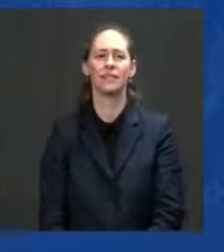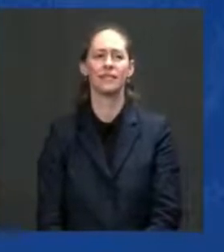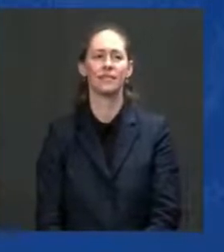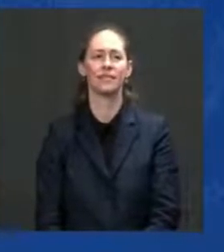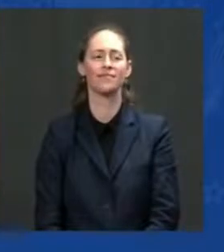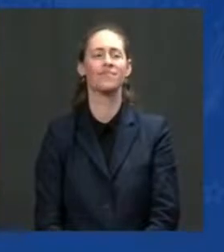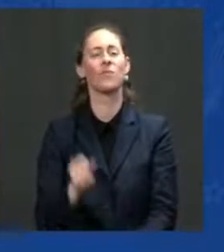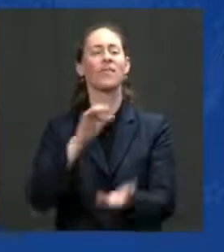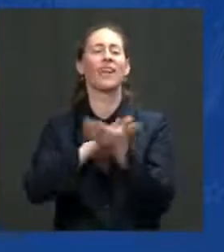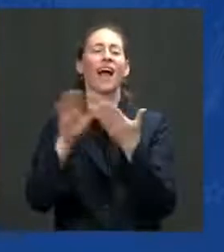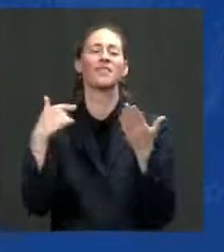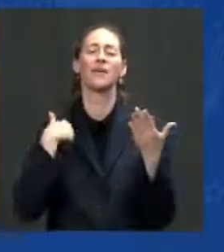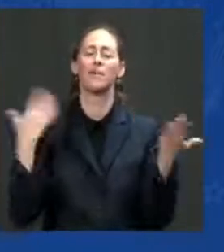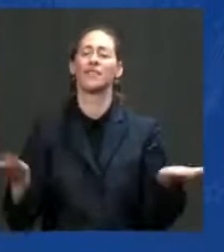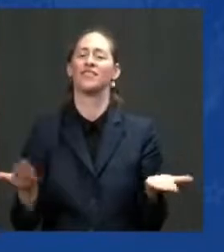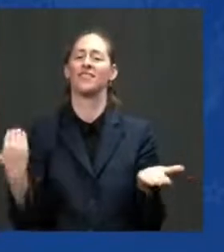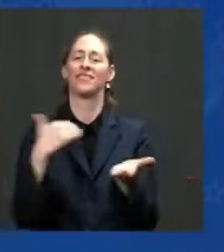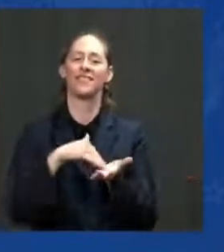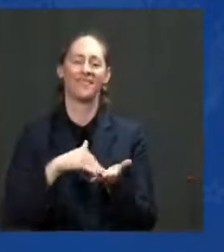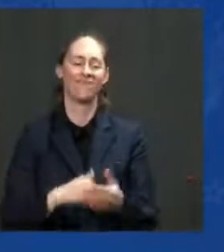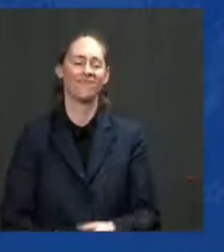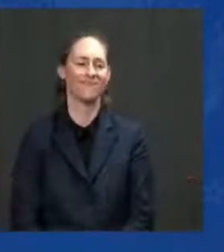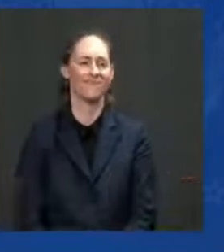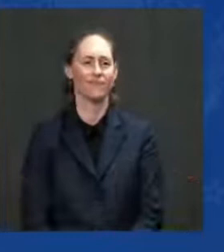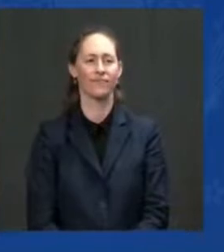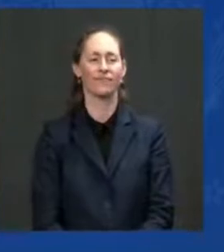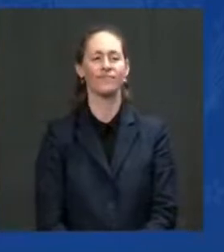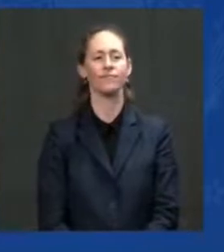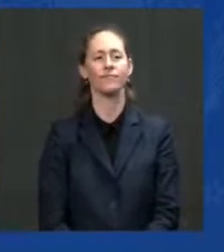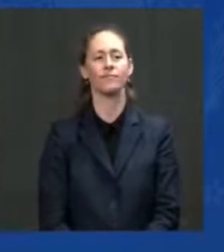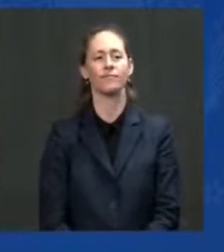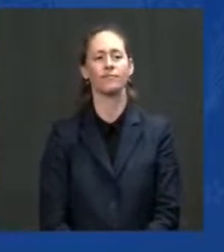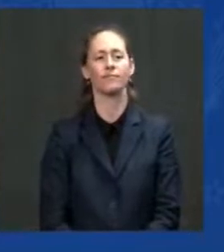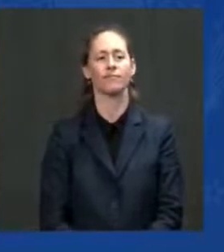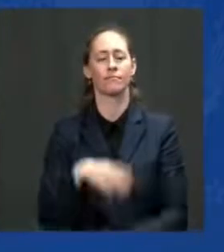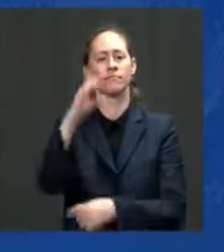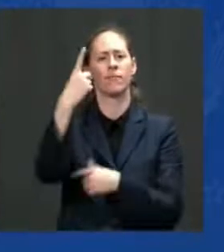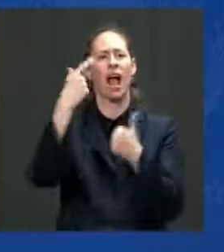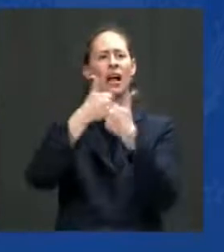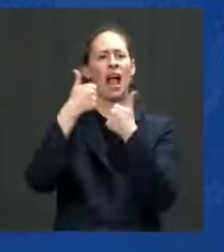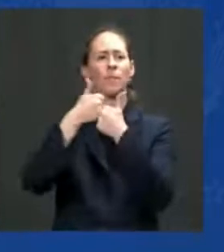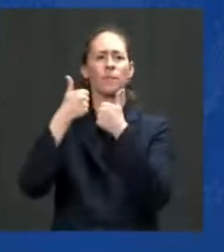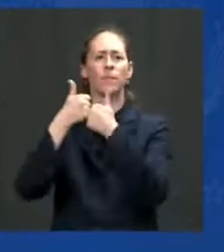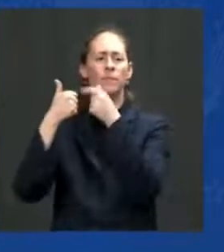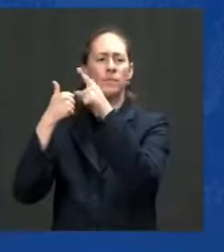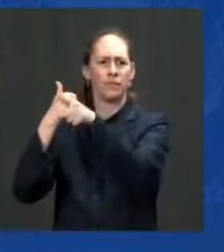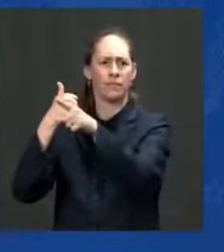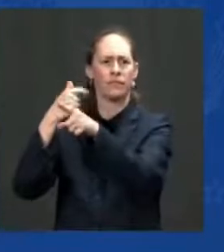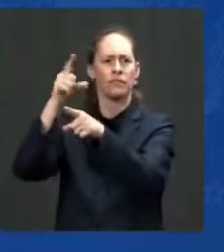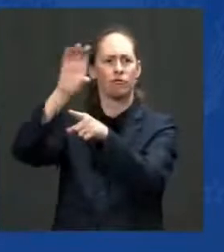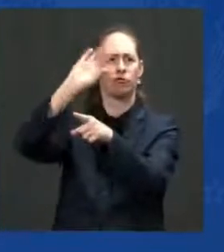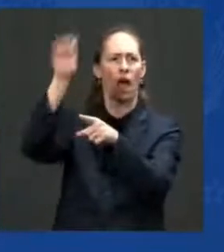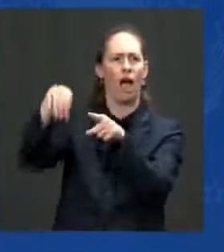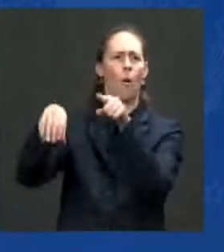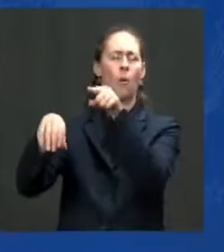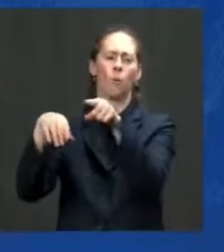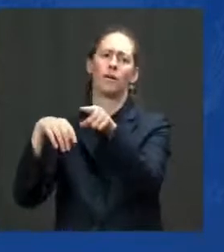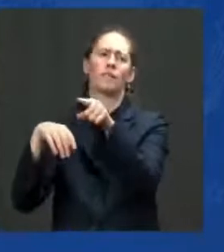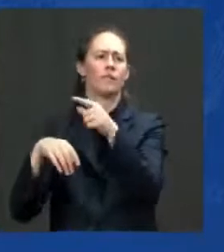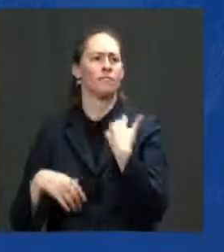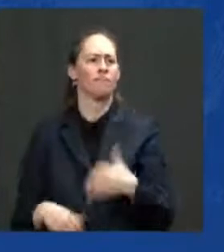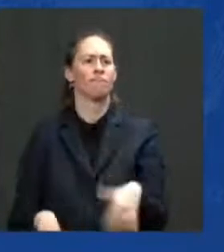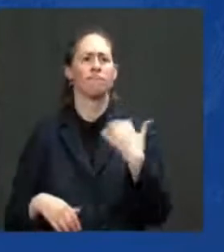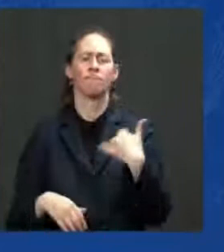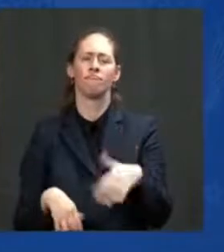here. We had a game in Chicago where I forgot what down it was. I lost track of 1 down in 21 years of